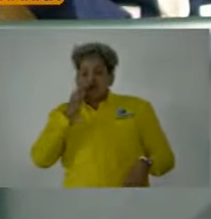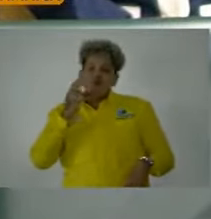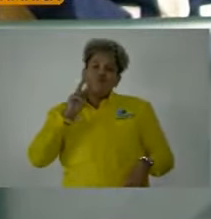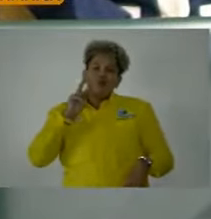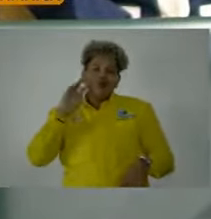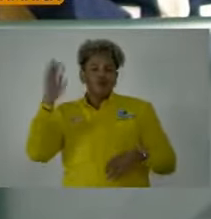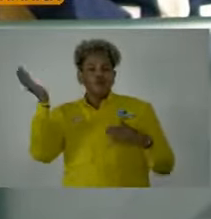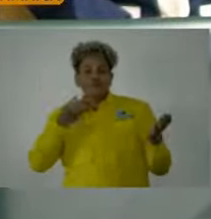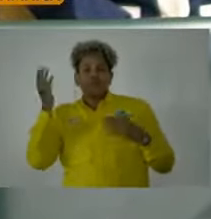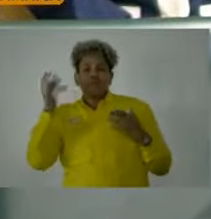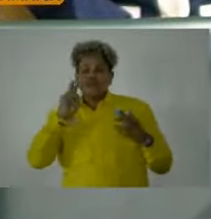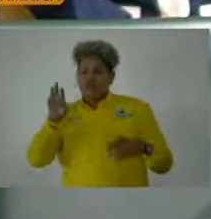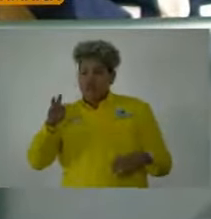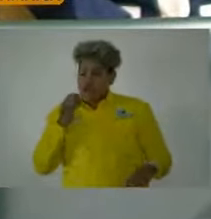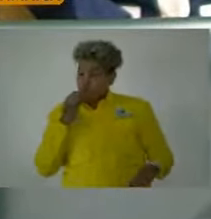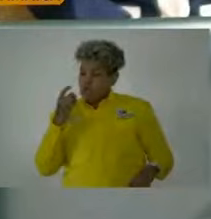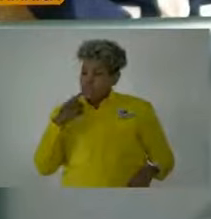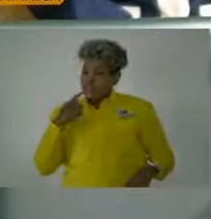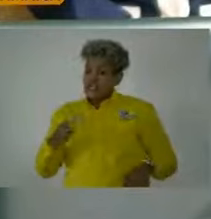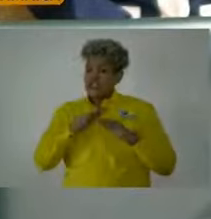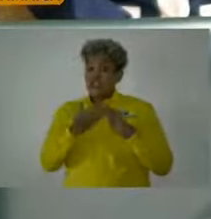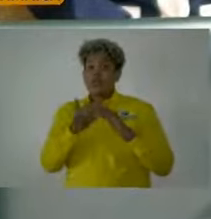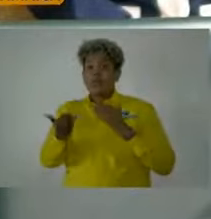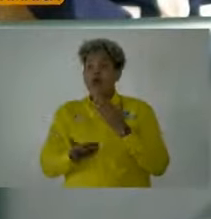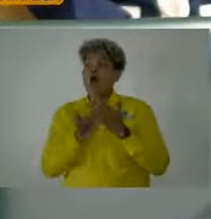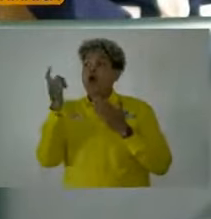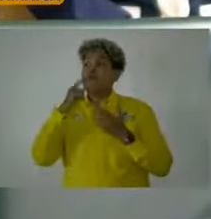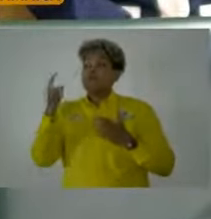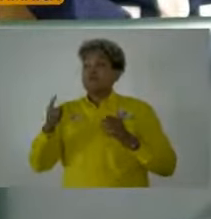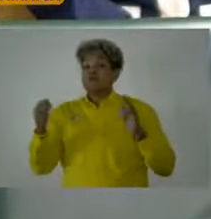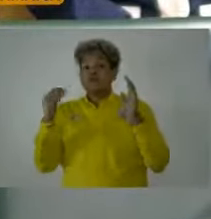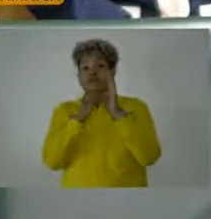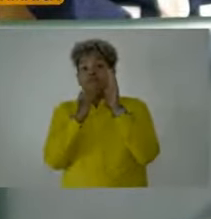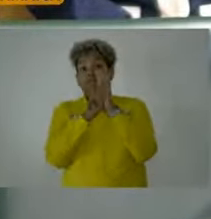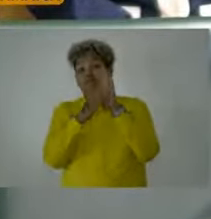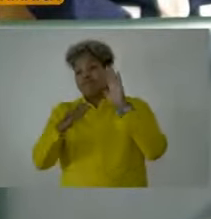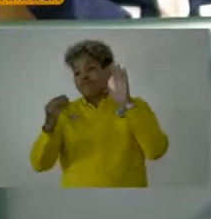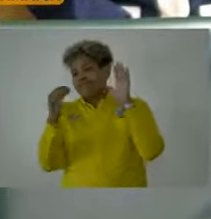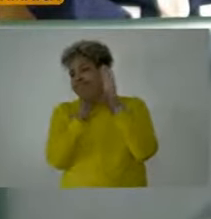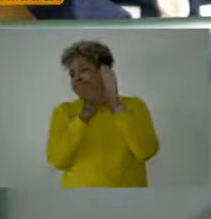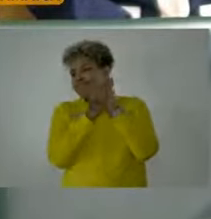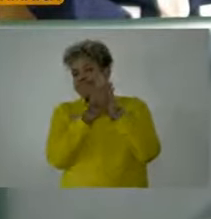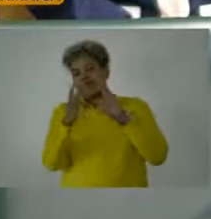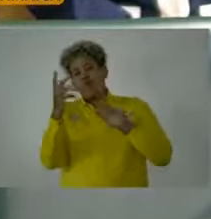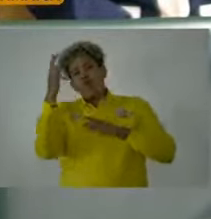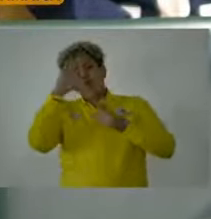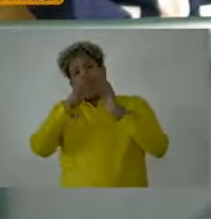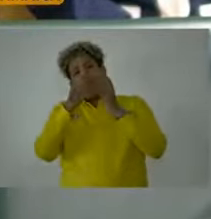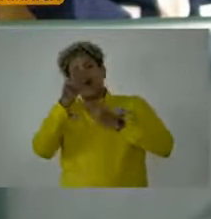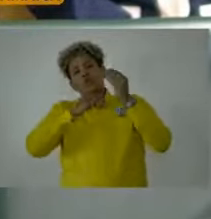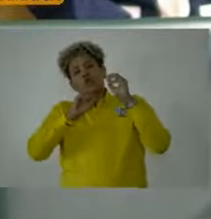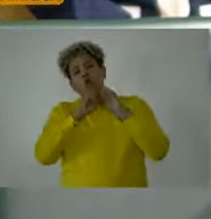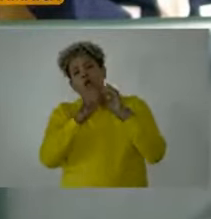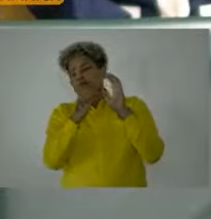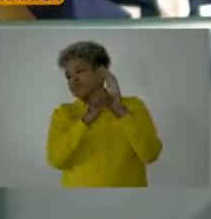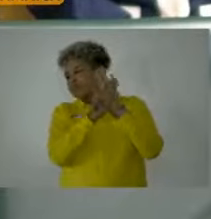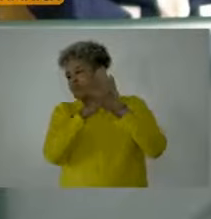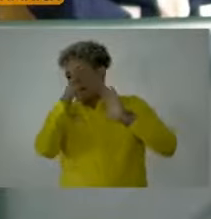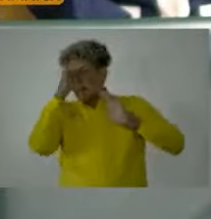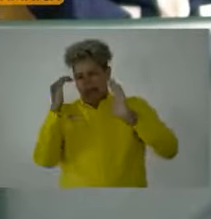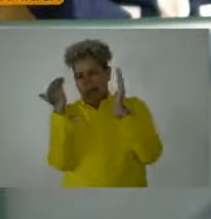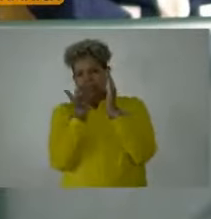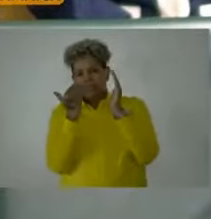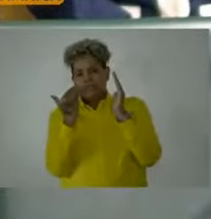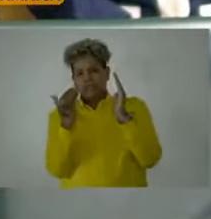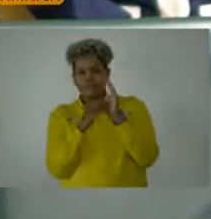produce. He says that Jamaica is on the cusp of being blacklisted by the World Trade Organization, the